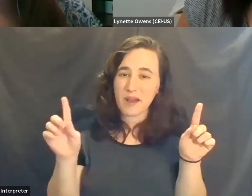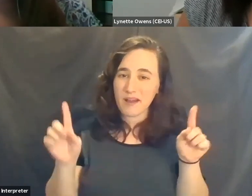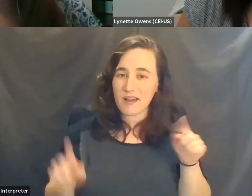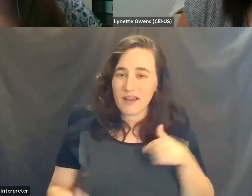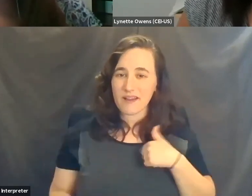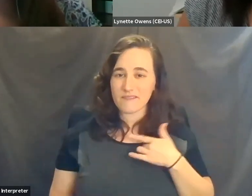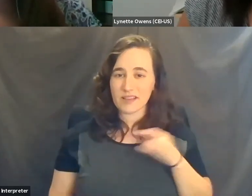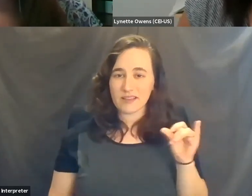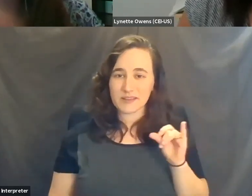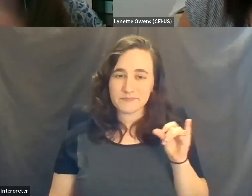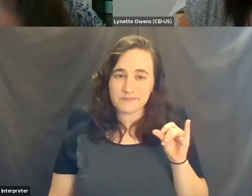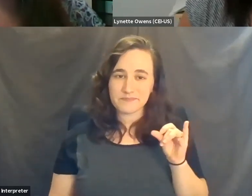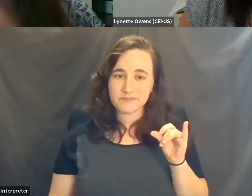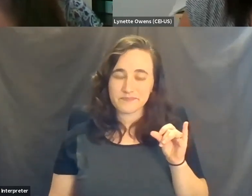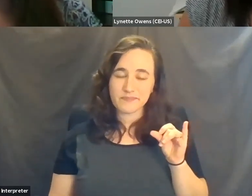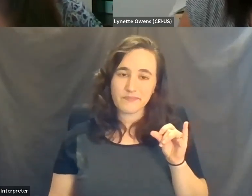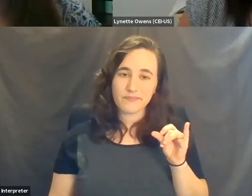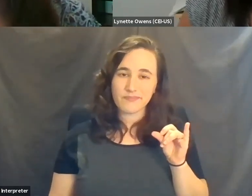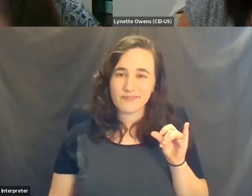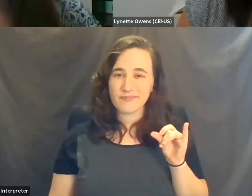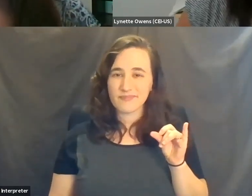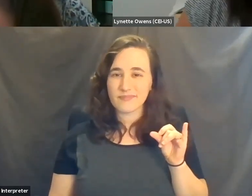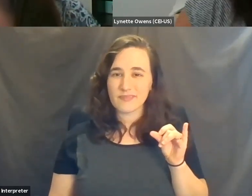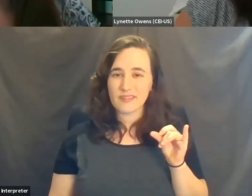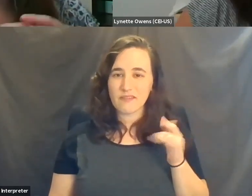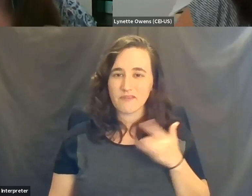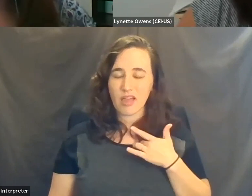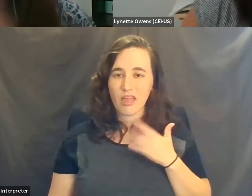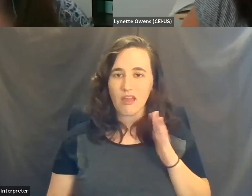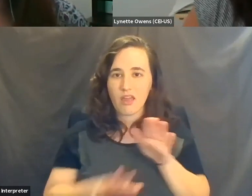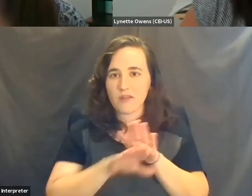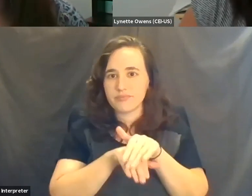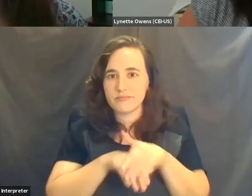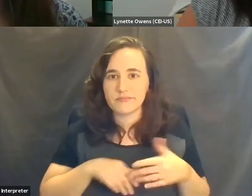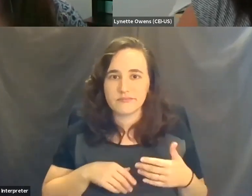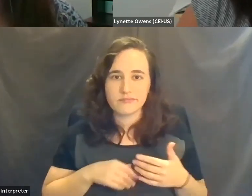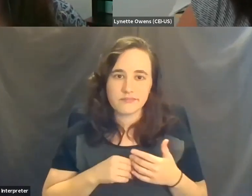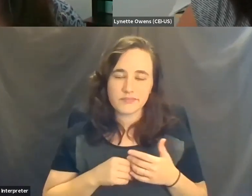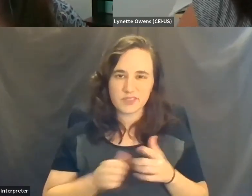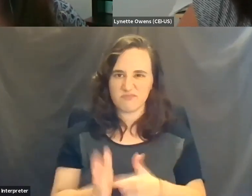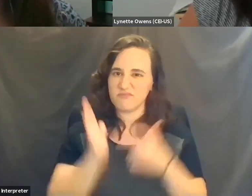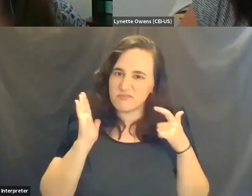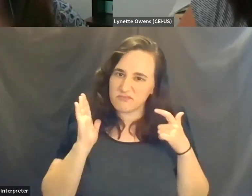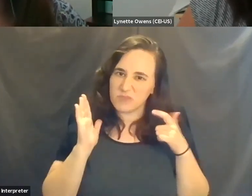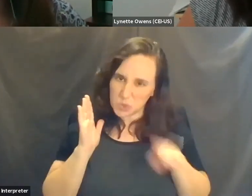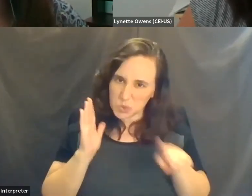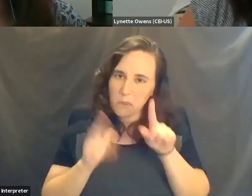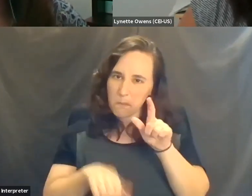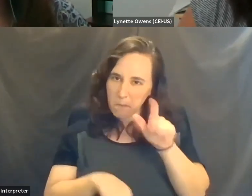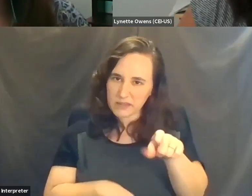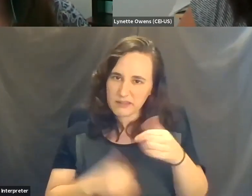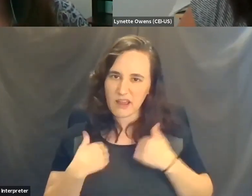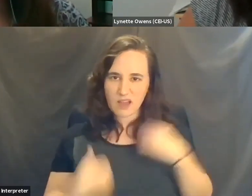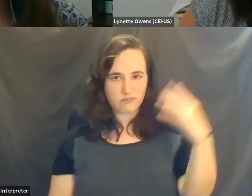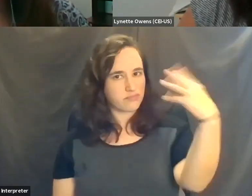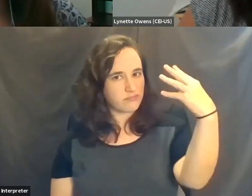I think that it's kind of hypocritical to really demand and want young people to demonstrate,